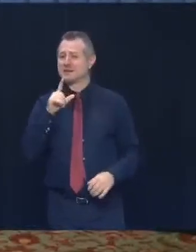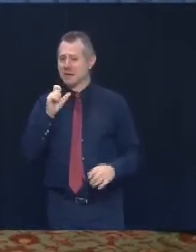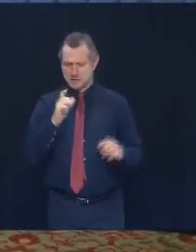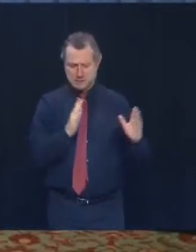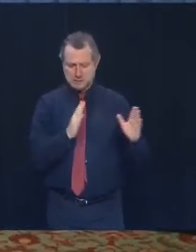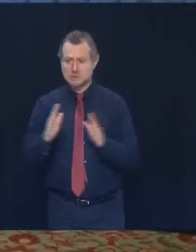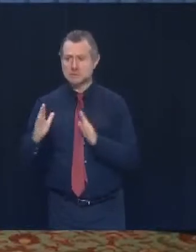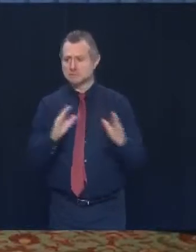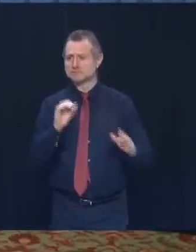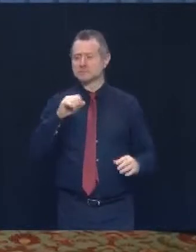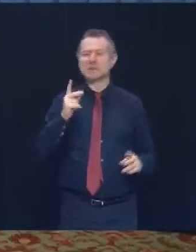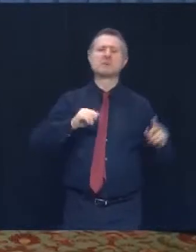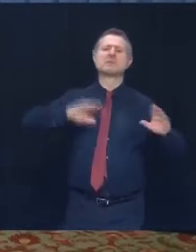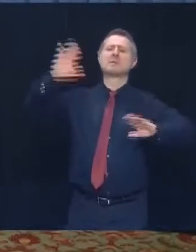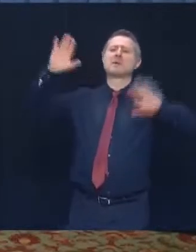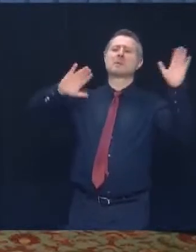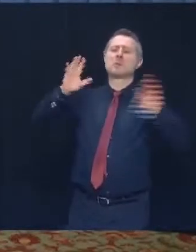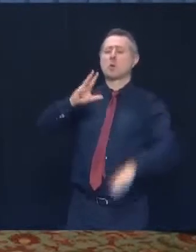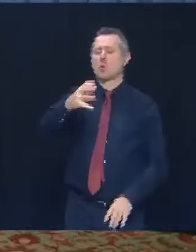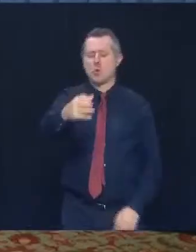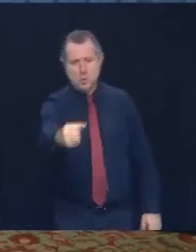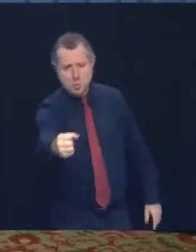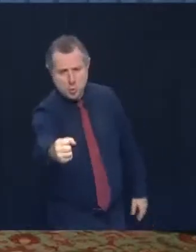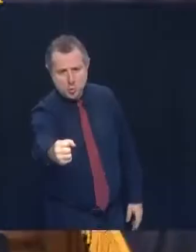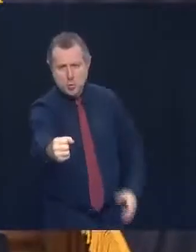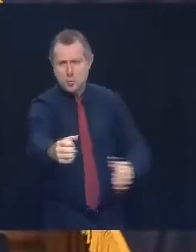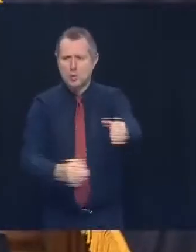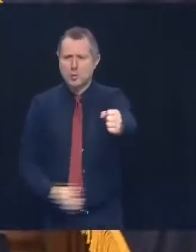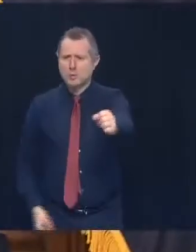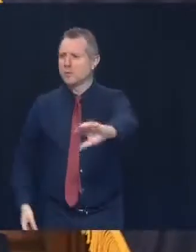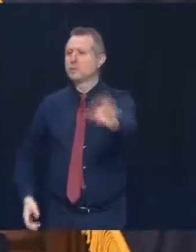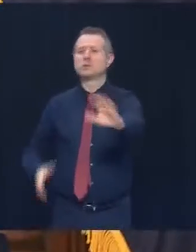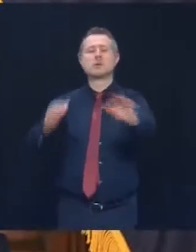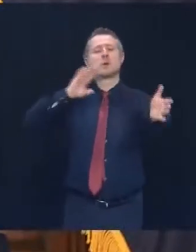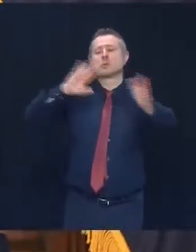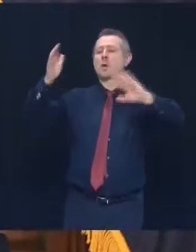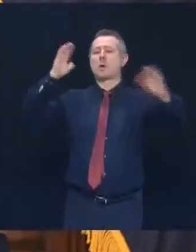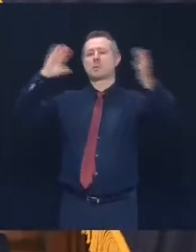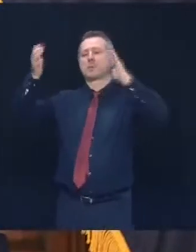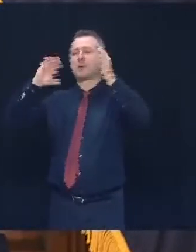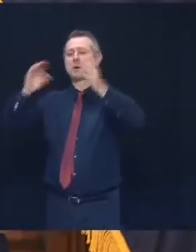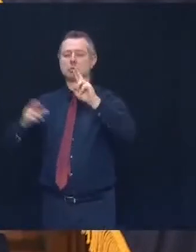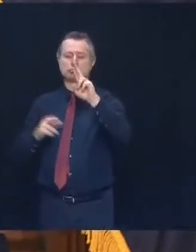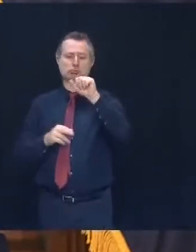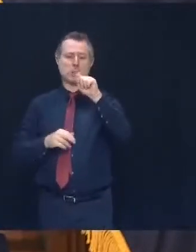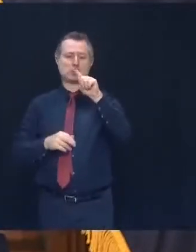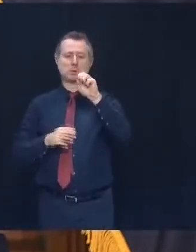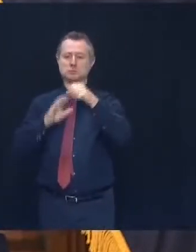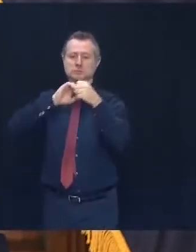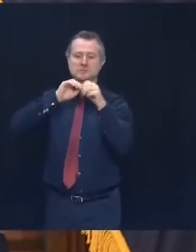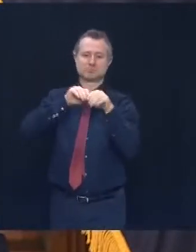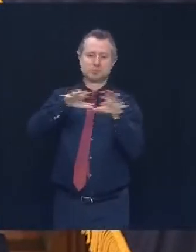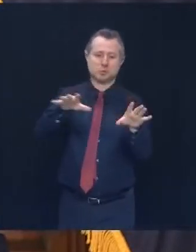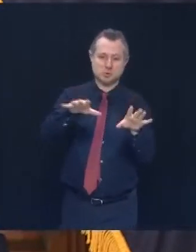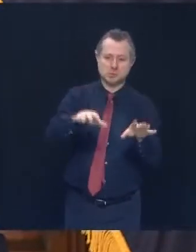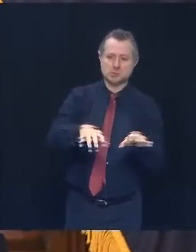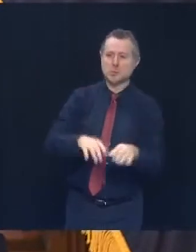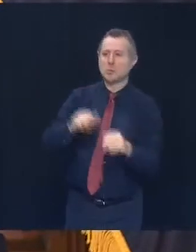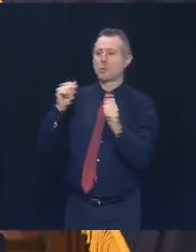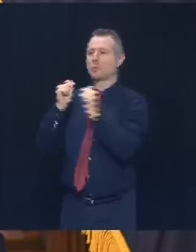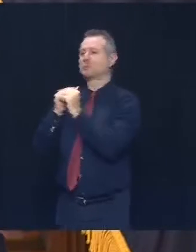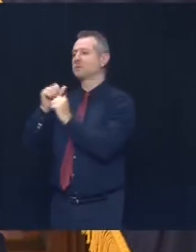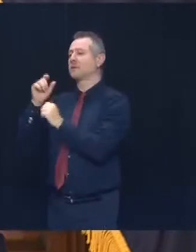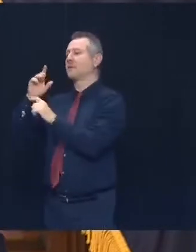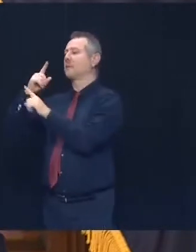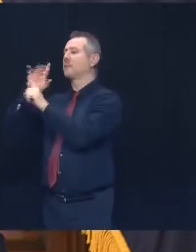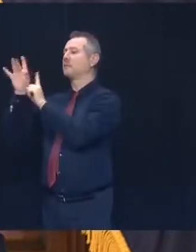Hold on one second. But also, don't compare rate of transmission with rate of positivity. Those are